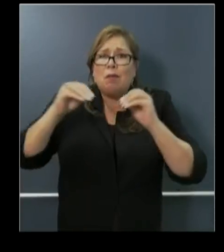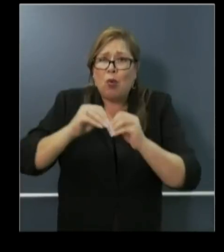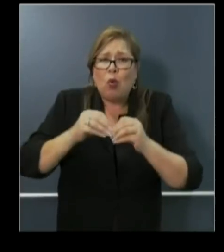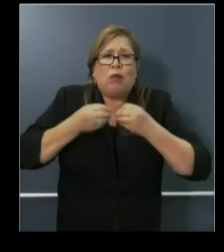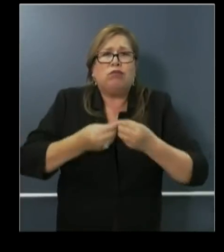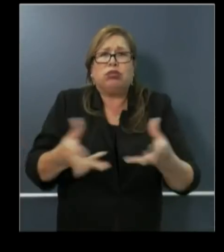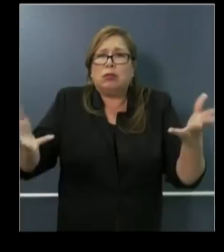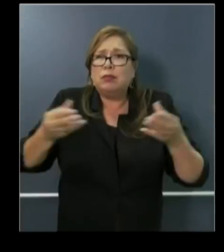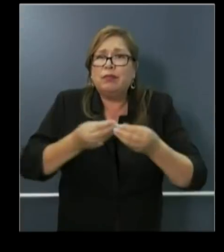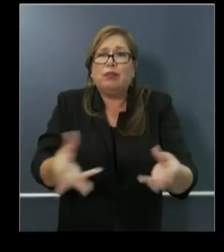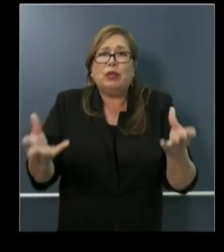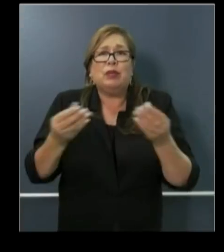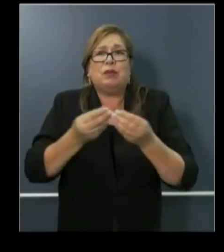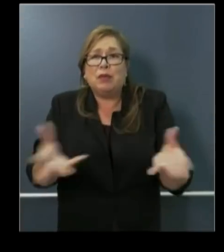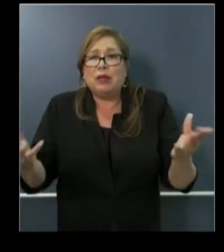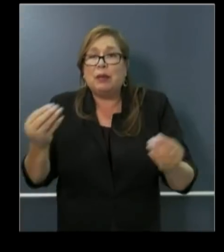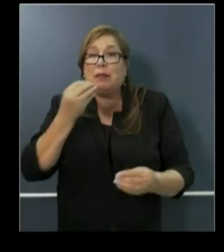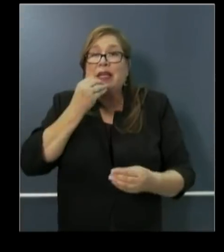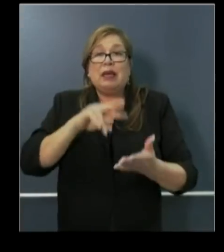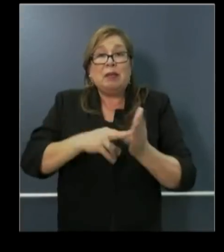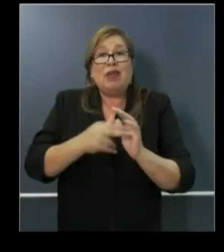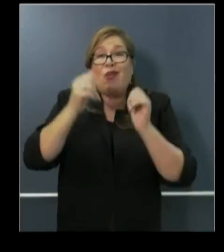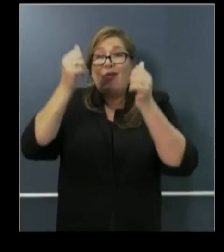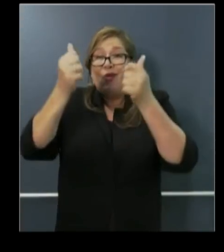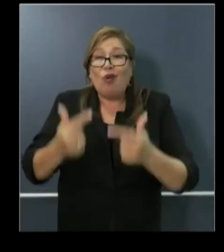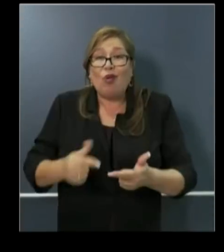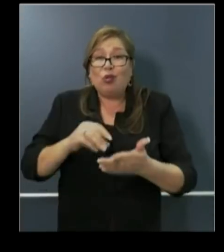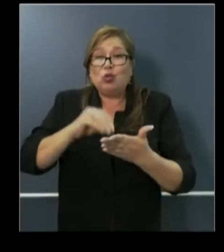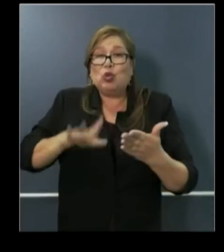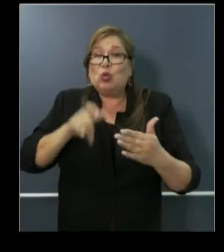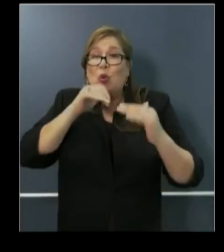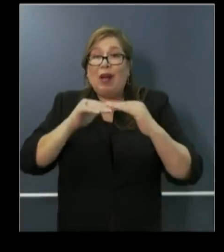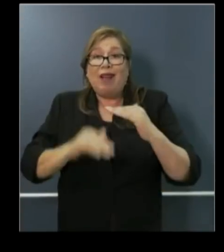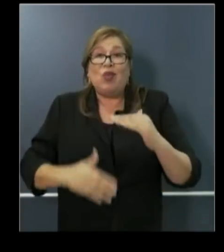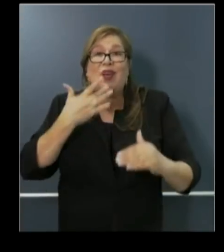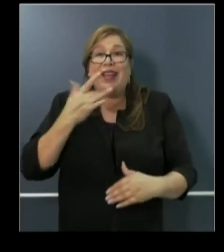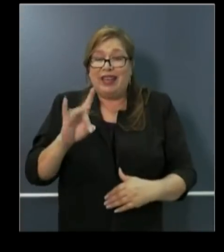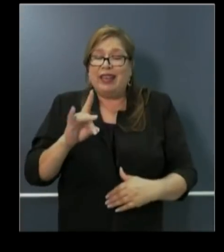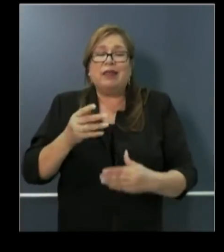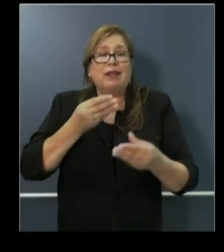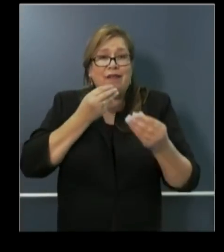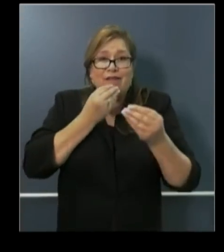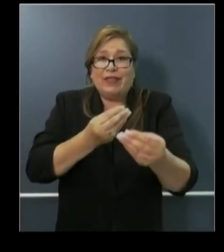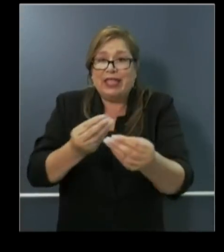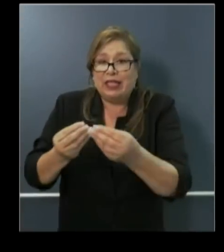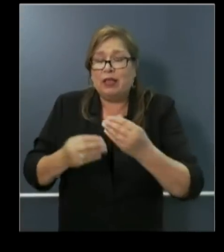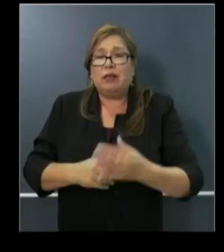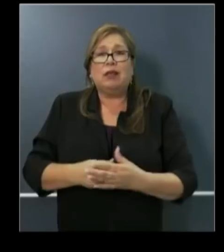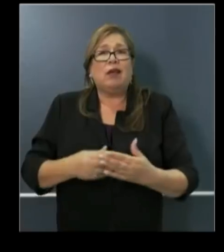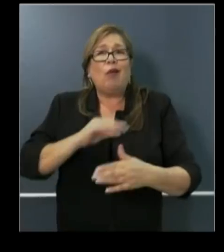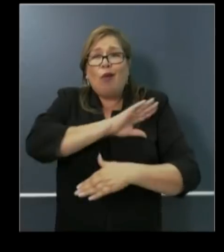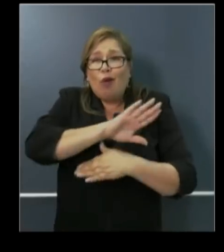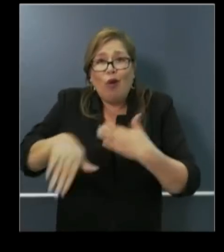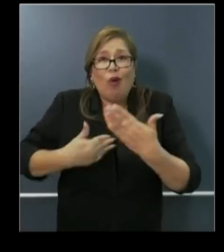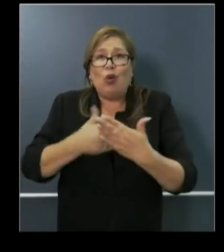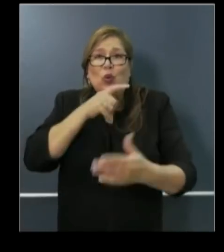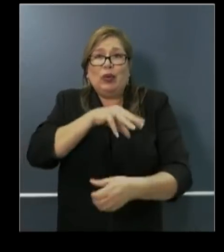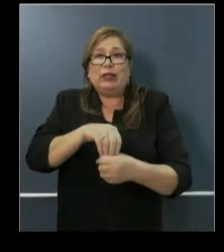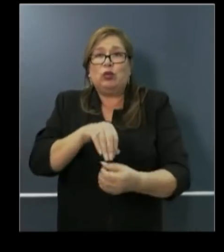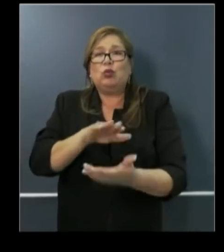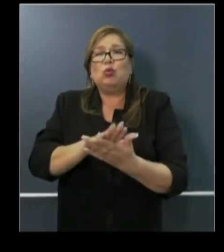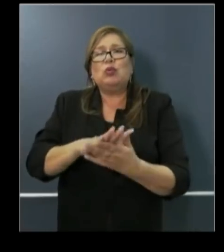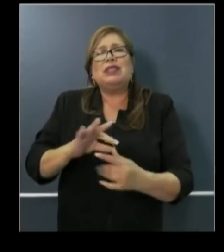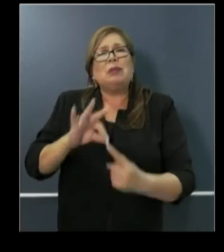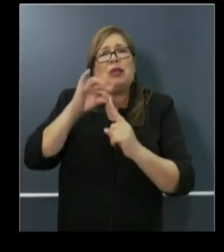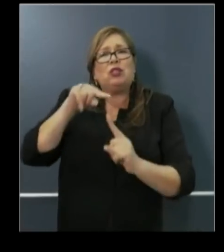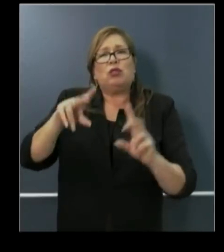that all students under the age of 18 are getting served, or all of those in schools that are Title I